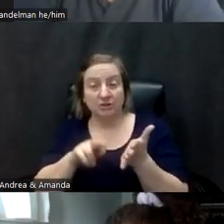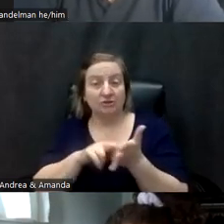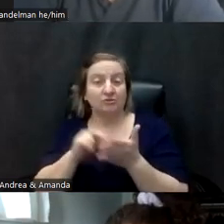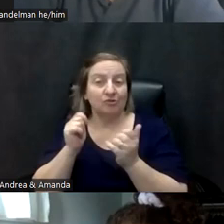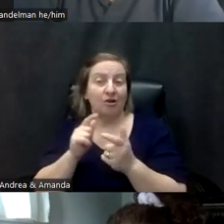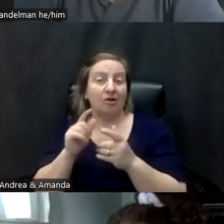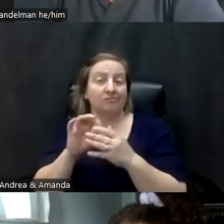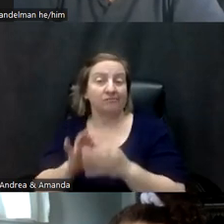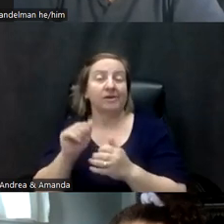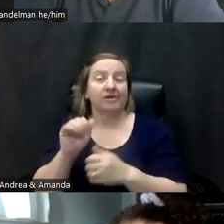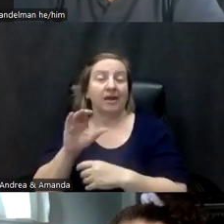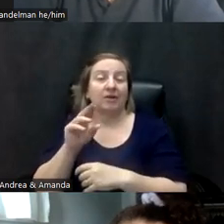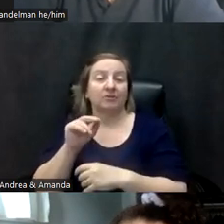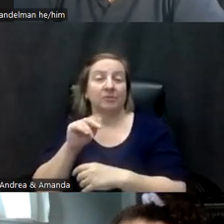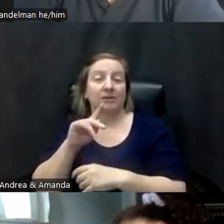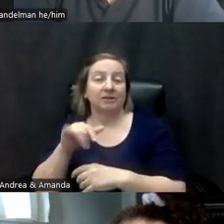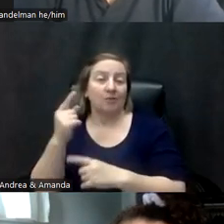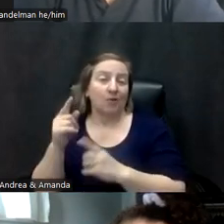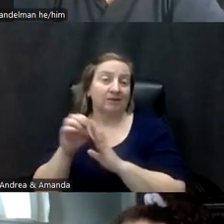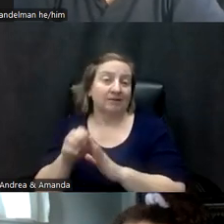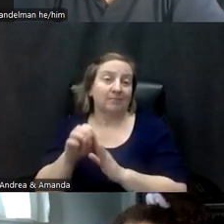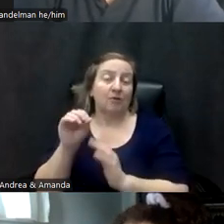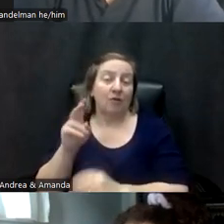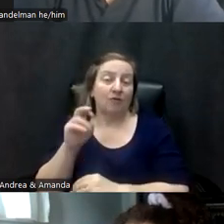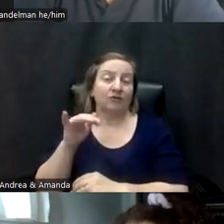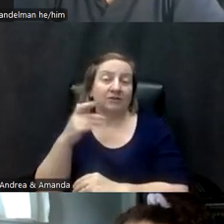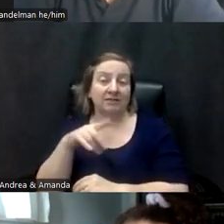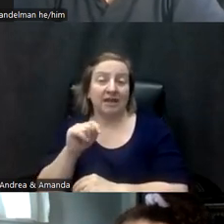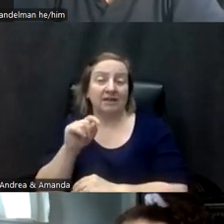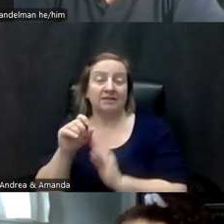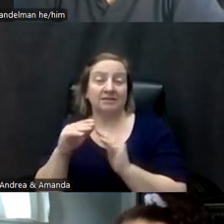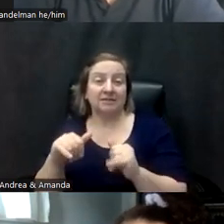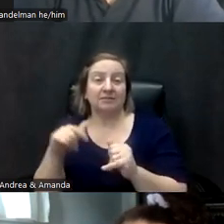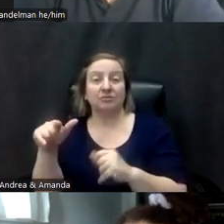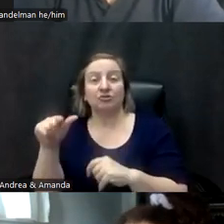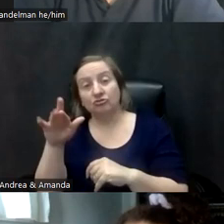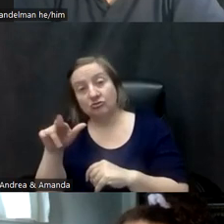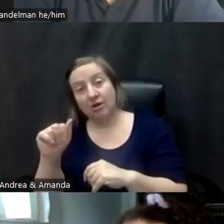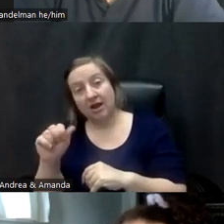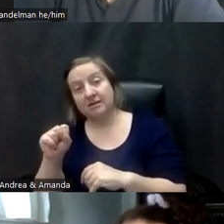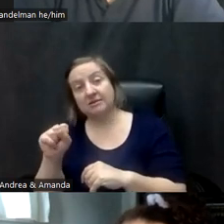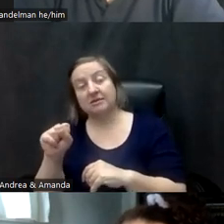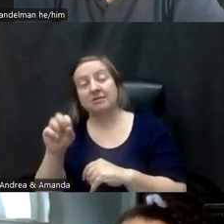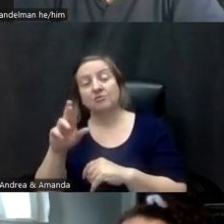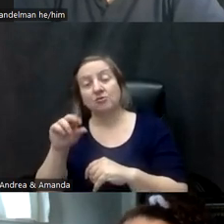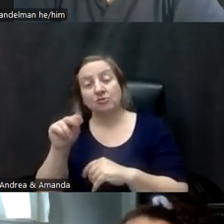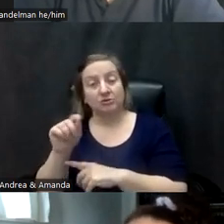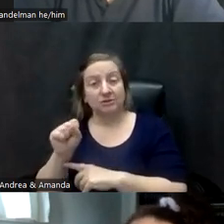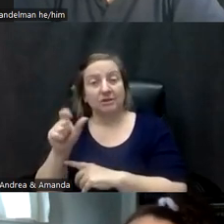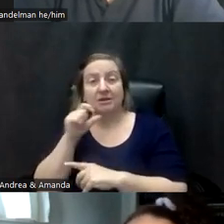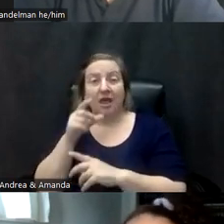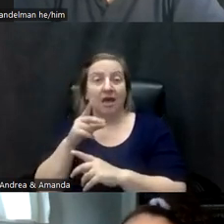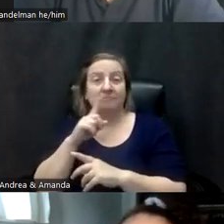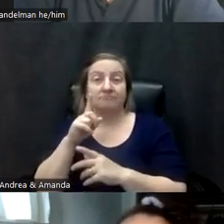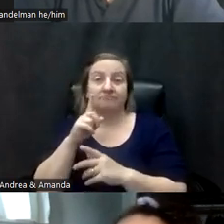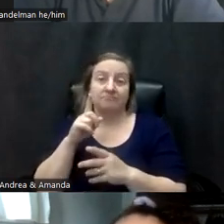accountability, and one of the aspects is oversight systems. So they're grassroots, not, you know, highly academic.